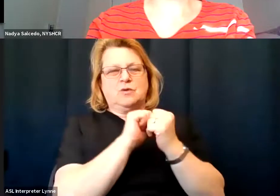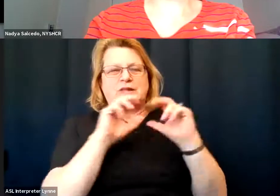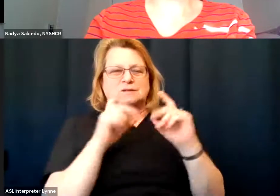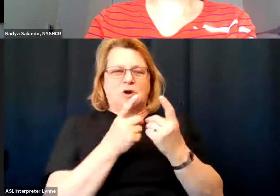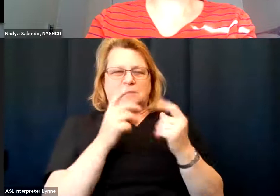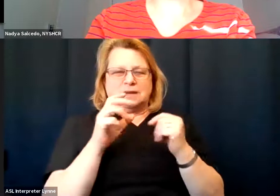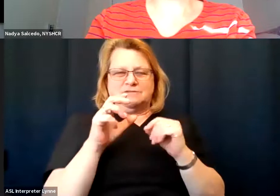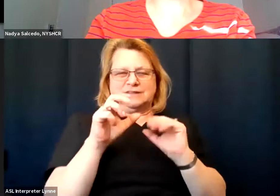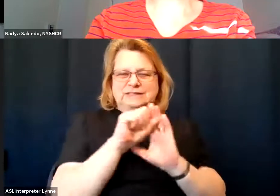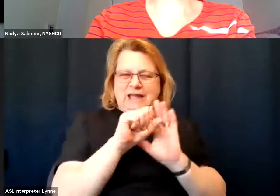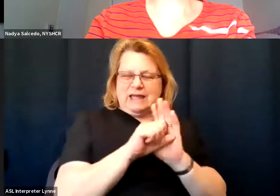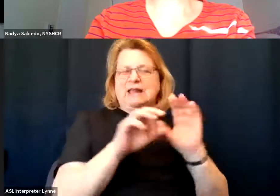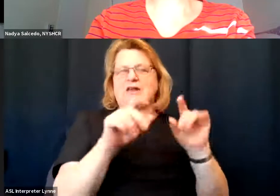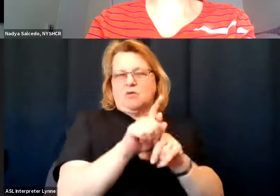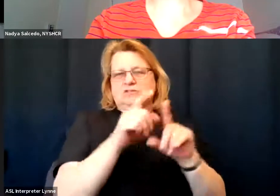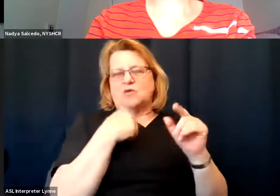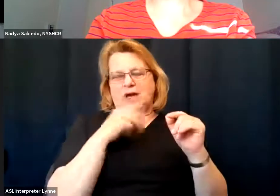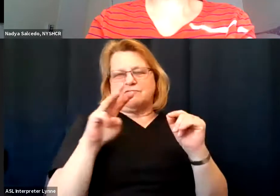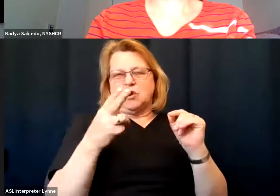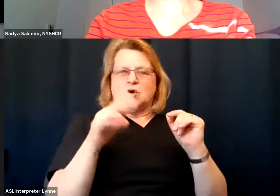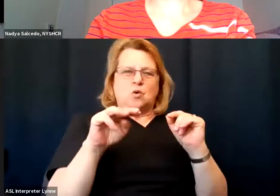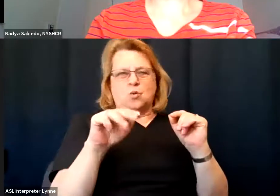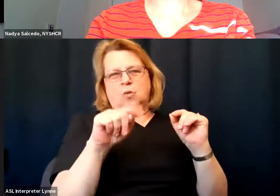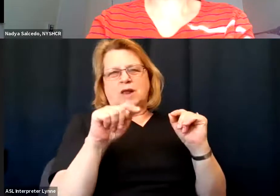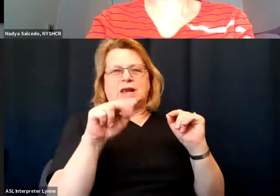also that we have Whitney here with us as well.